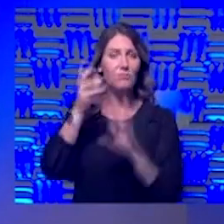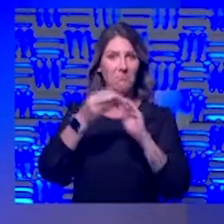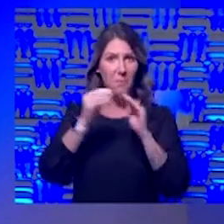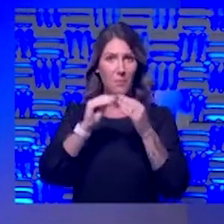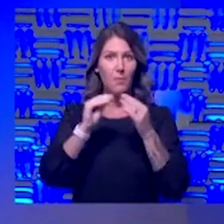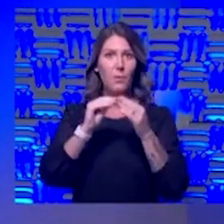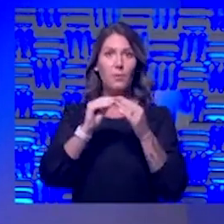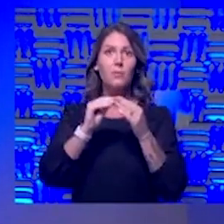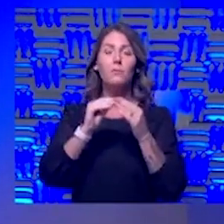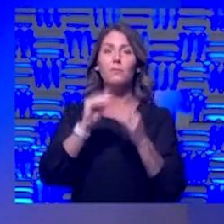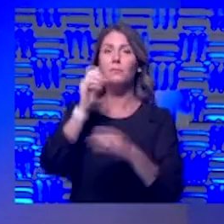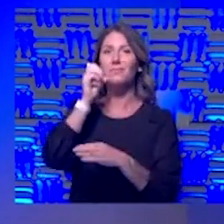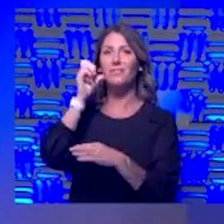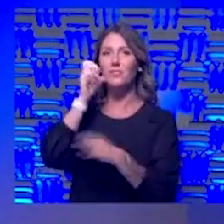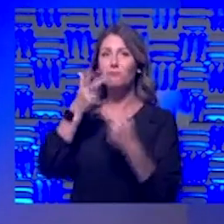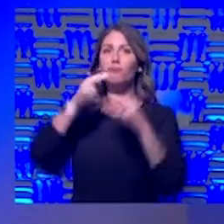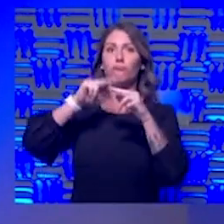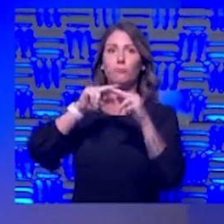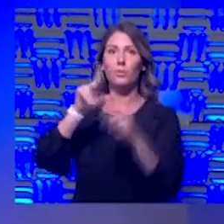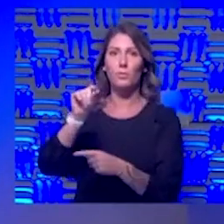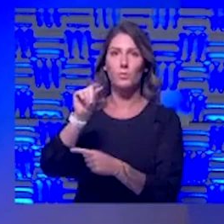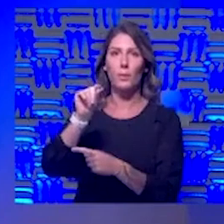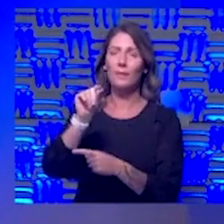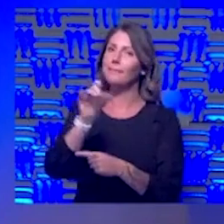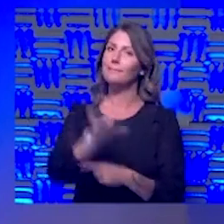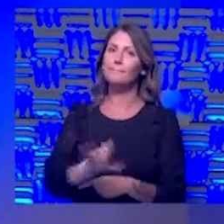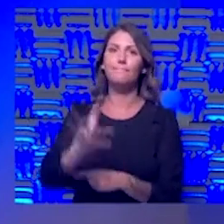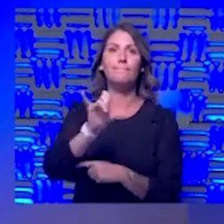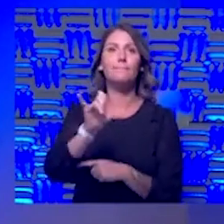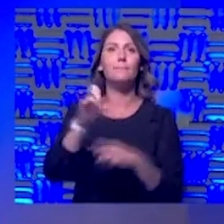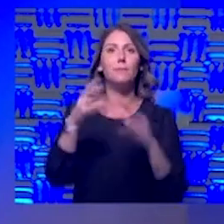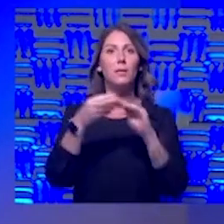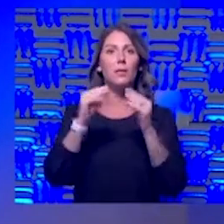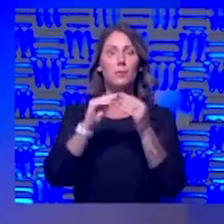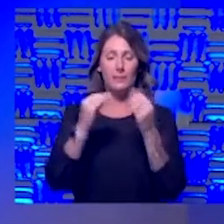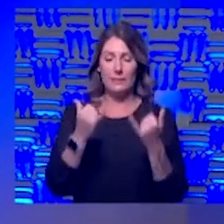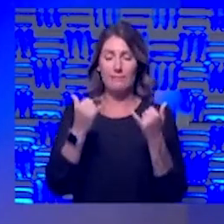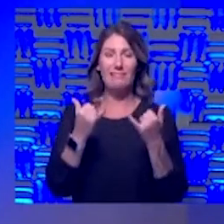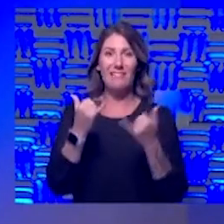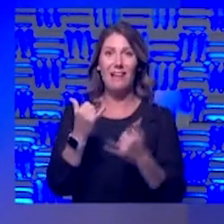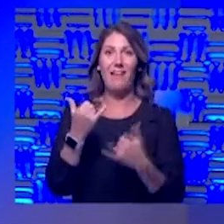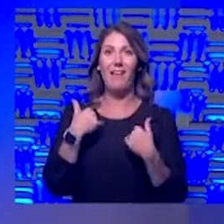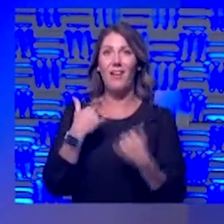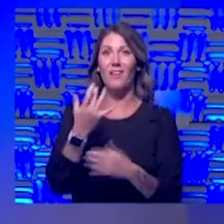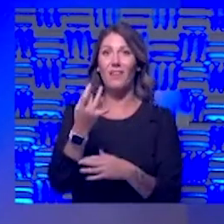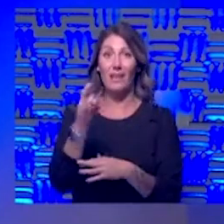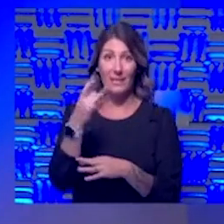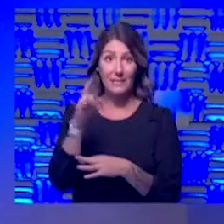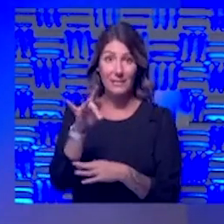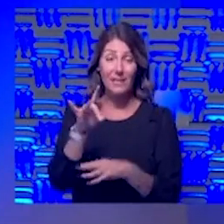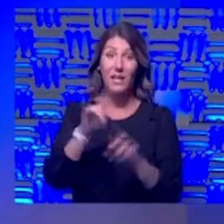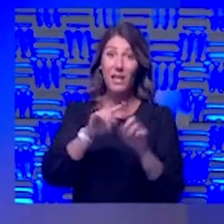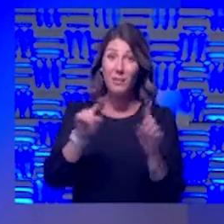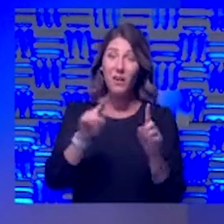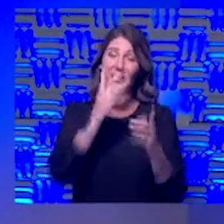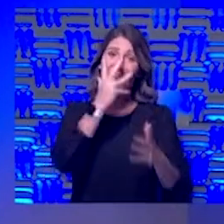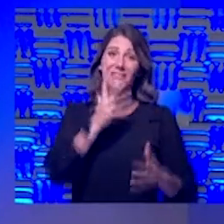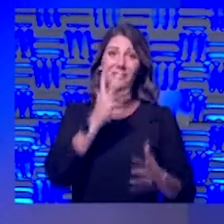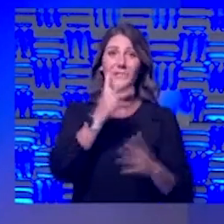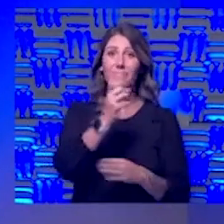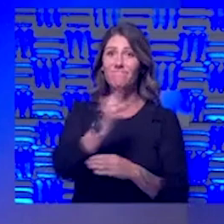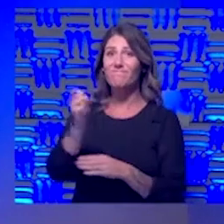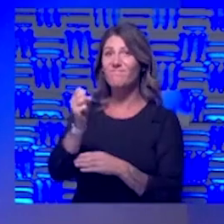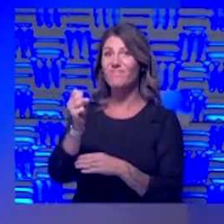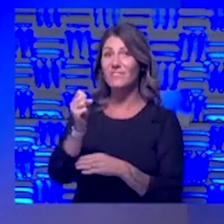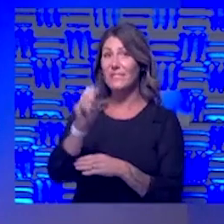up to 20. It's really hanging out in the same area. Today we have 18, but unfortunately, of those 18, six are in the